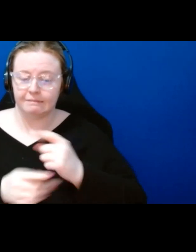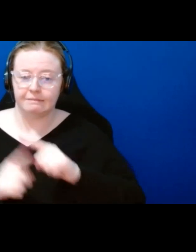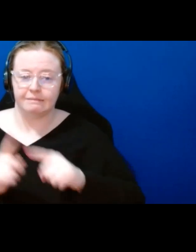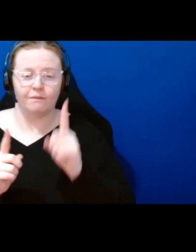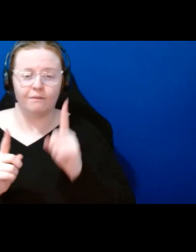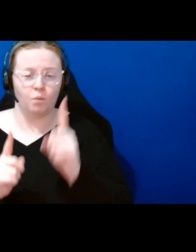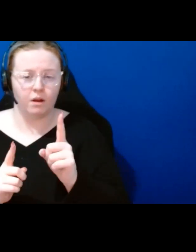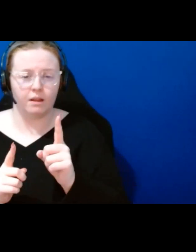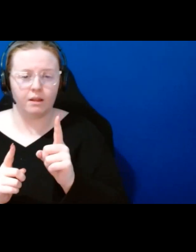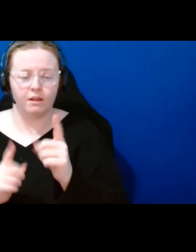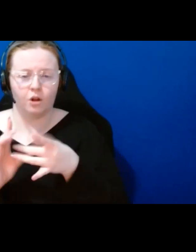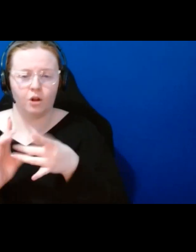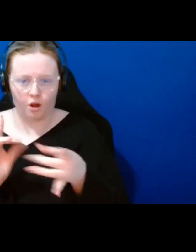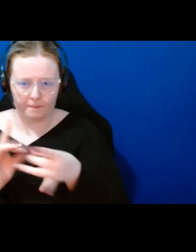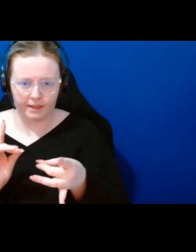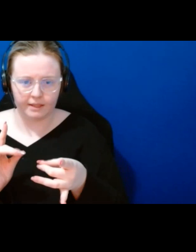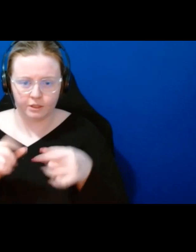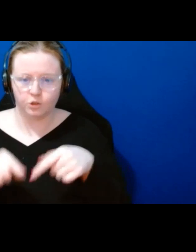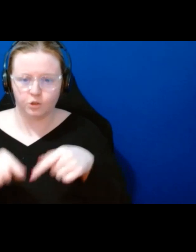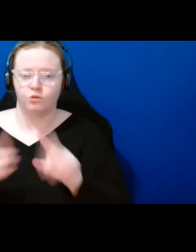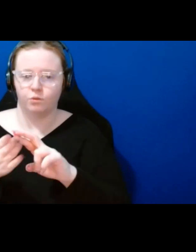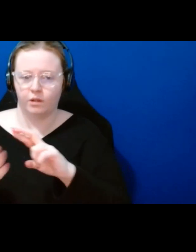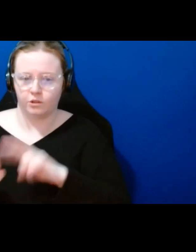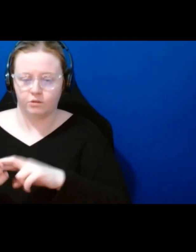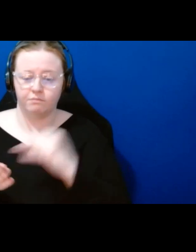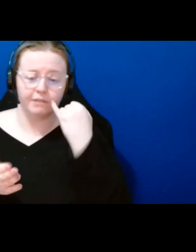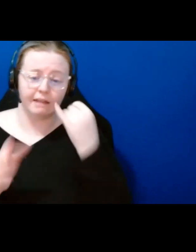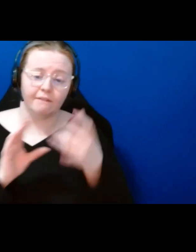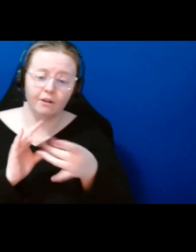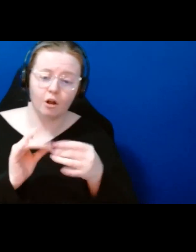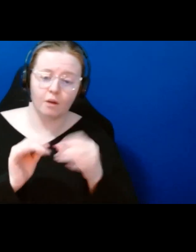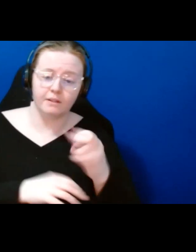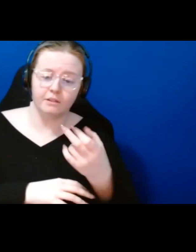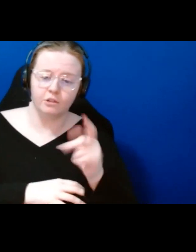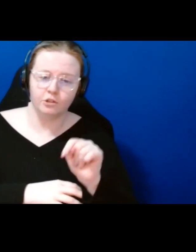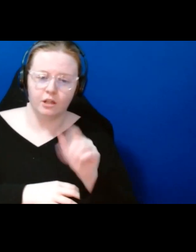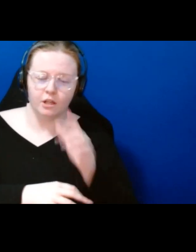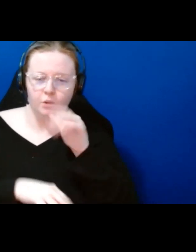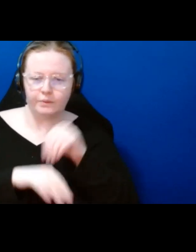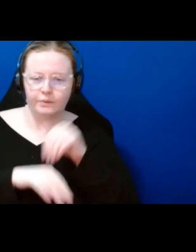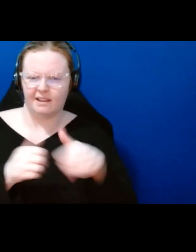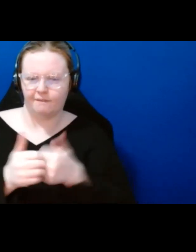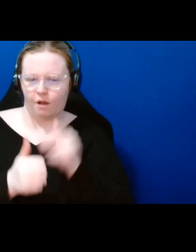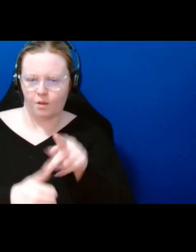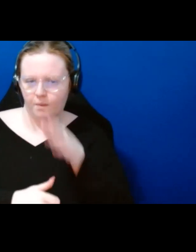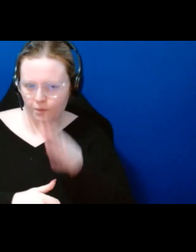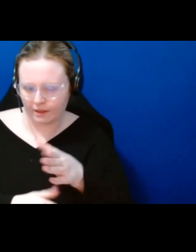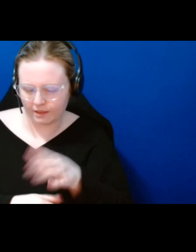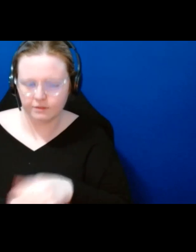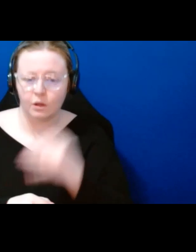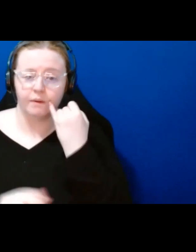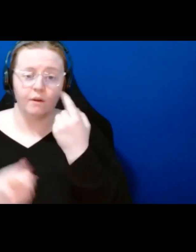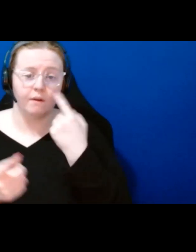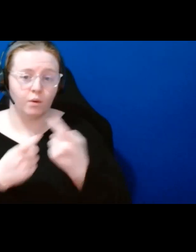one comment that was said during registration. If there's comments in the chat, that will be done in a follow-up as well. So I just want to let you know, if you do have questions or